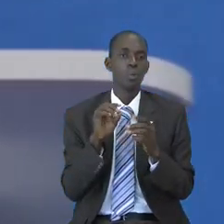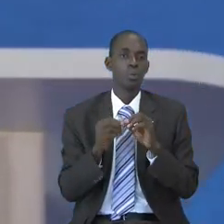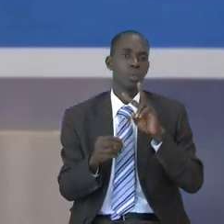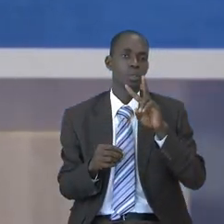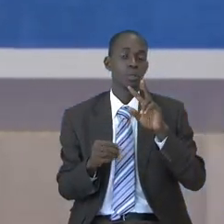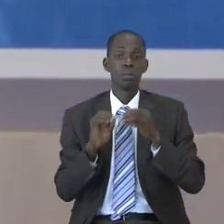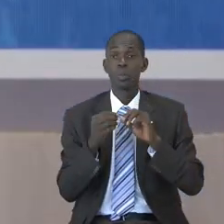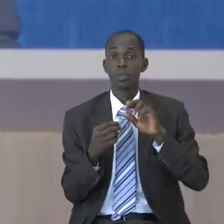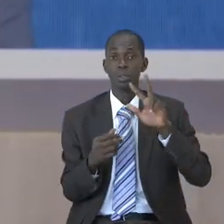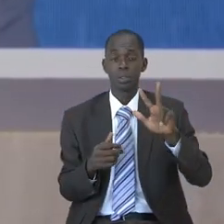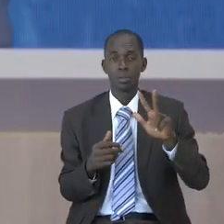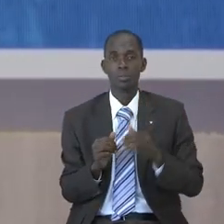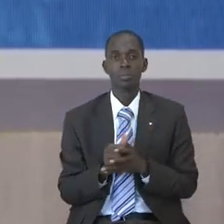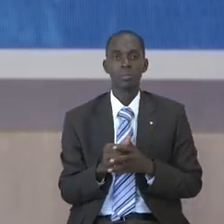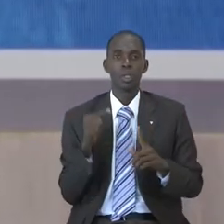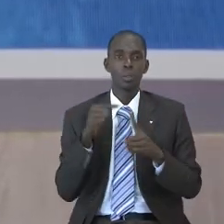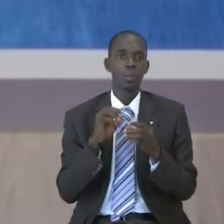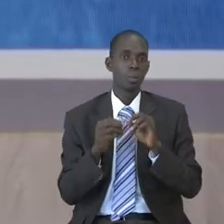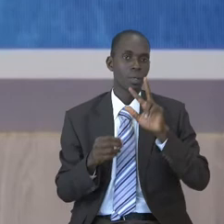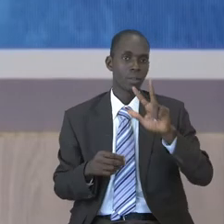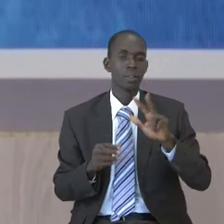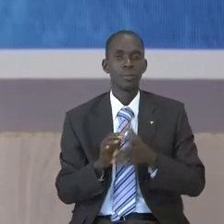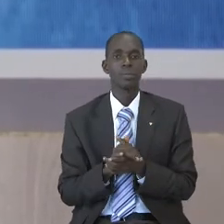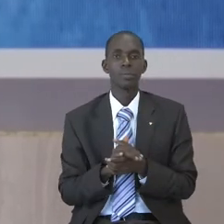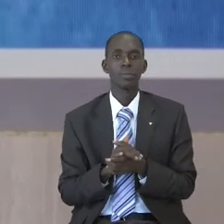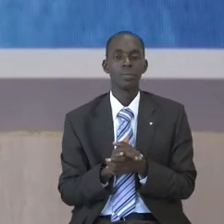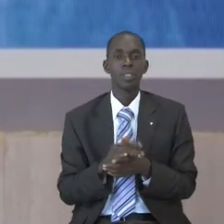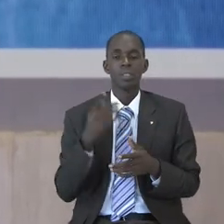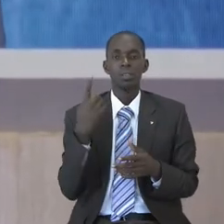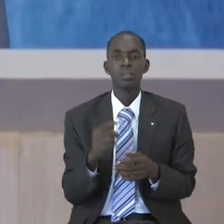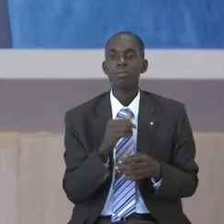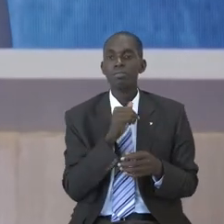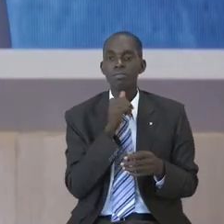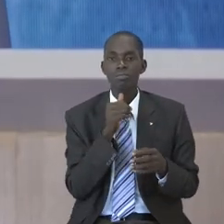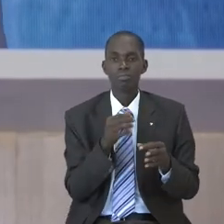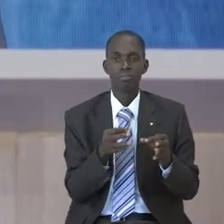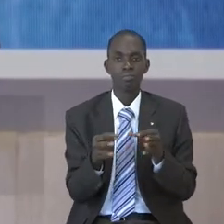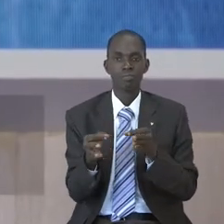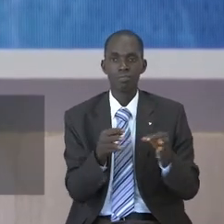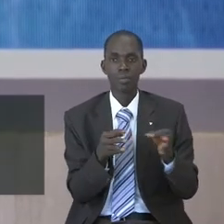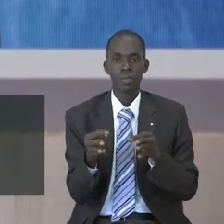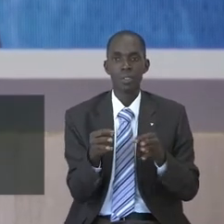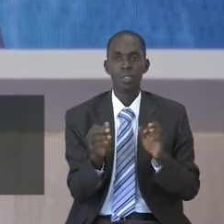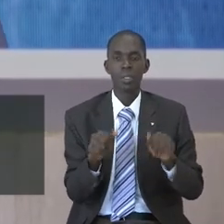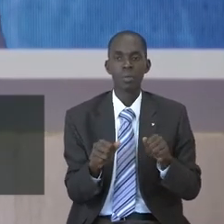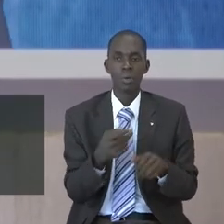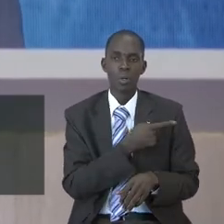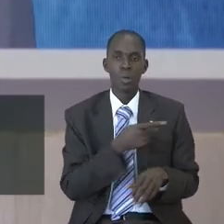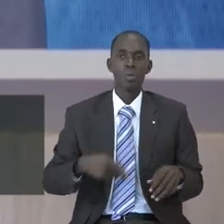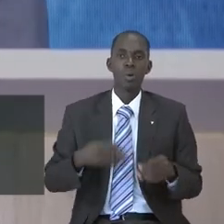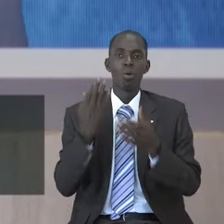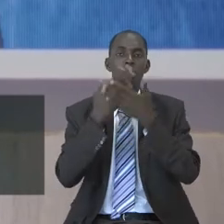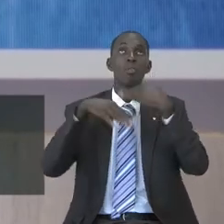three. Point number three, the indescribable prince of heaven